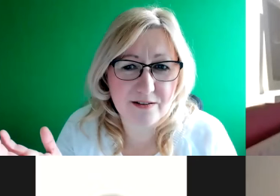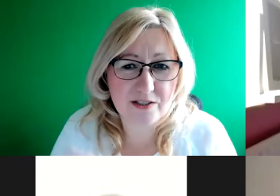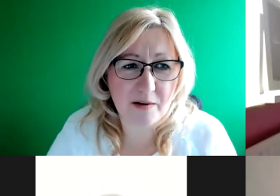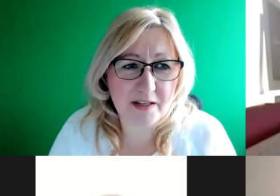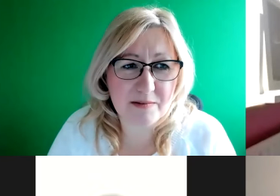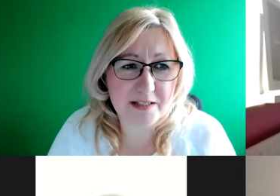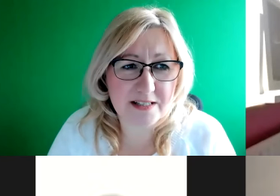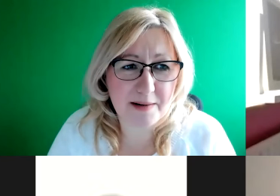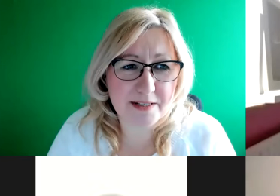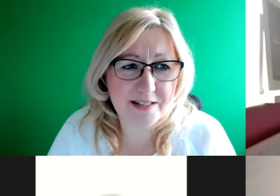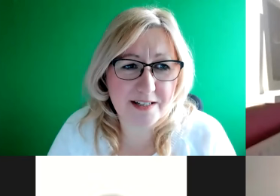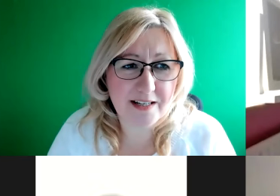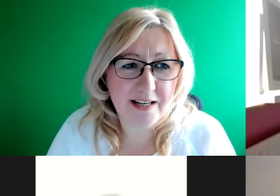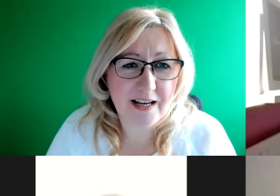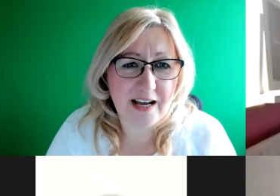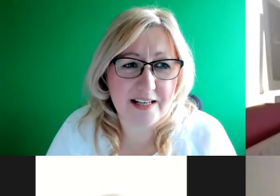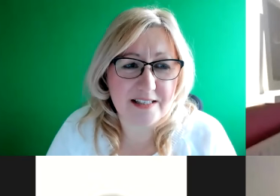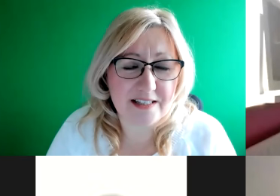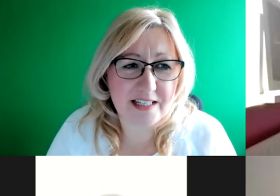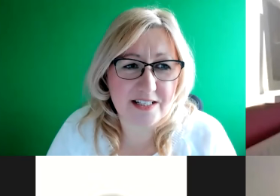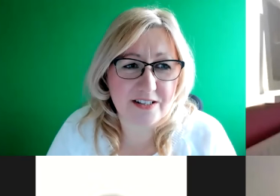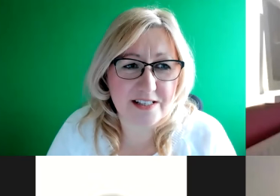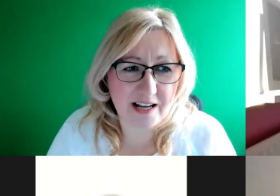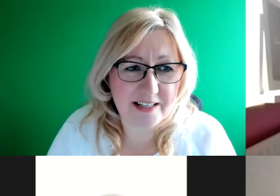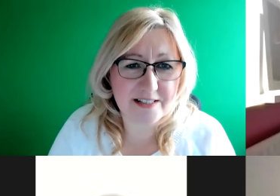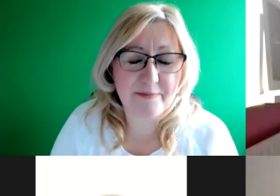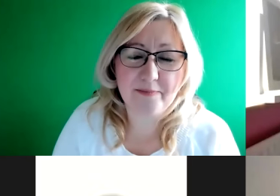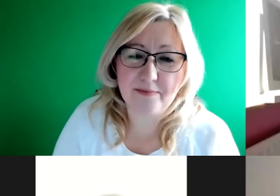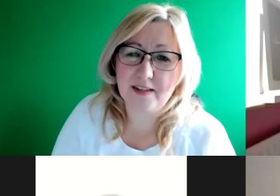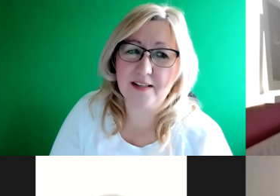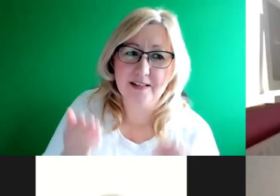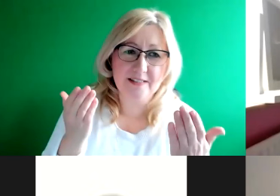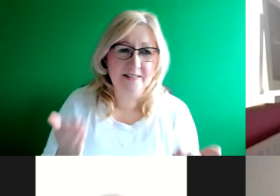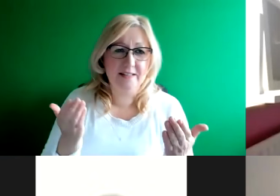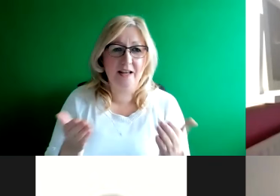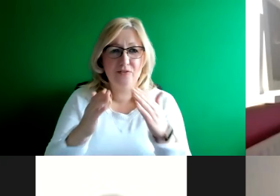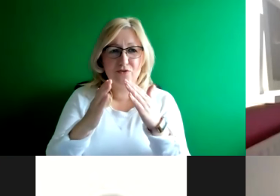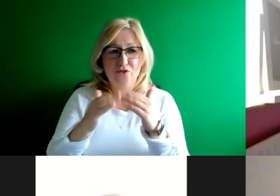little school shop that had been established, and the teacher signed,